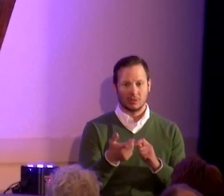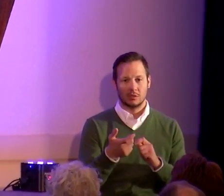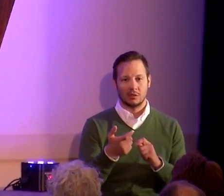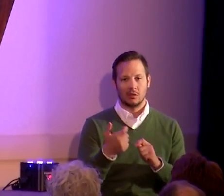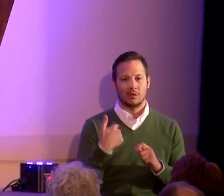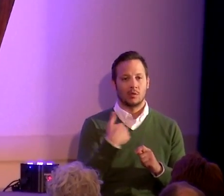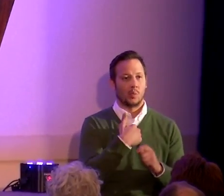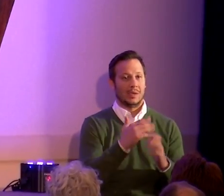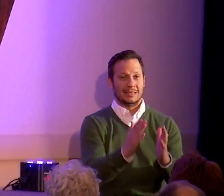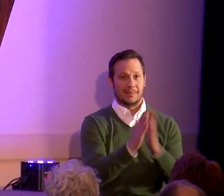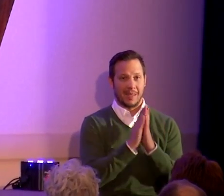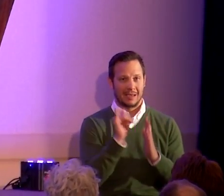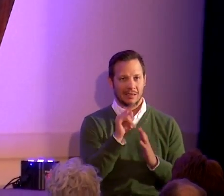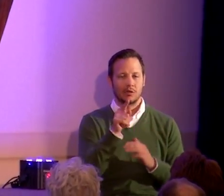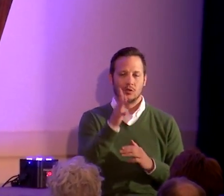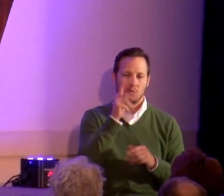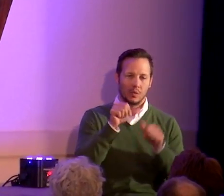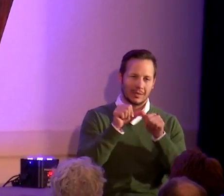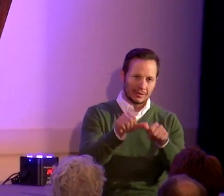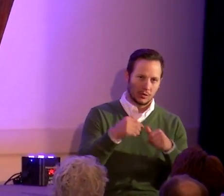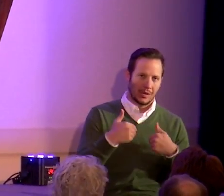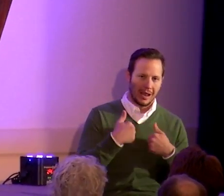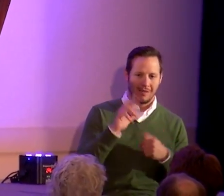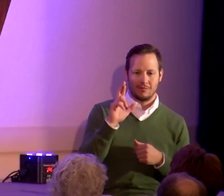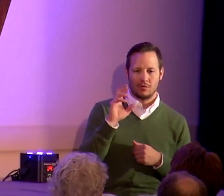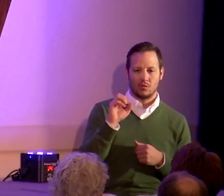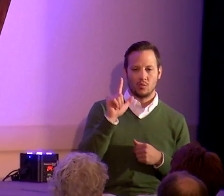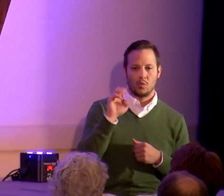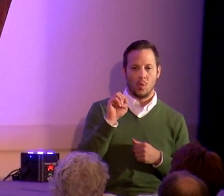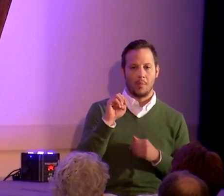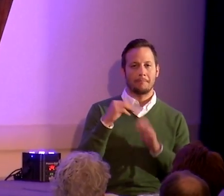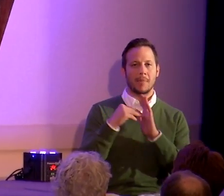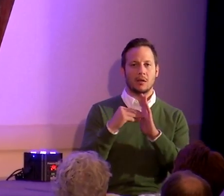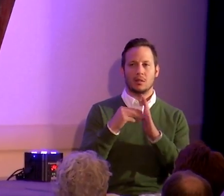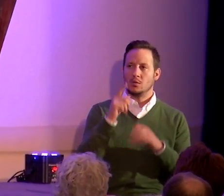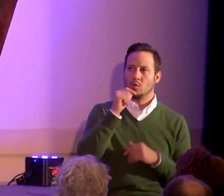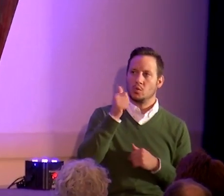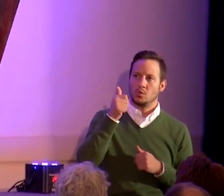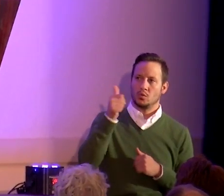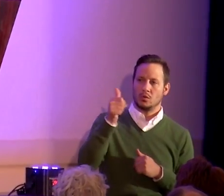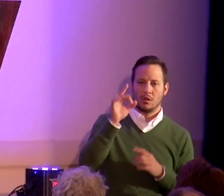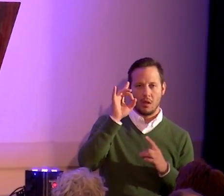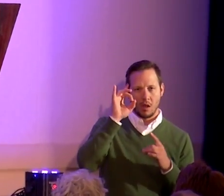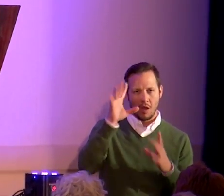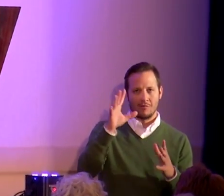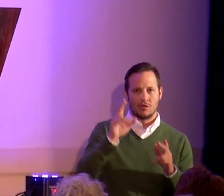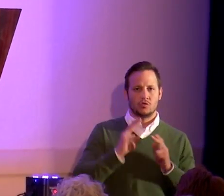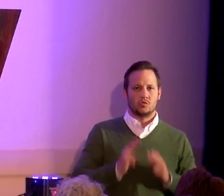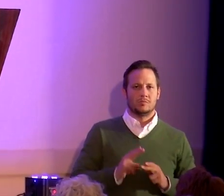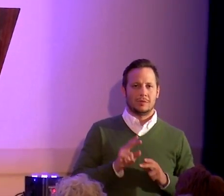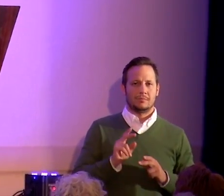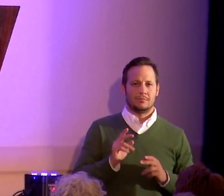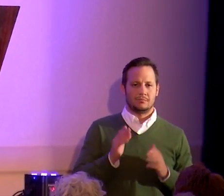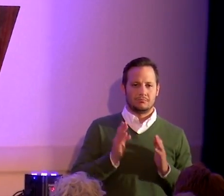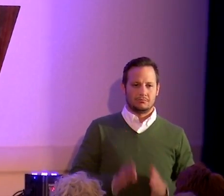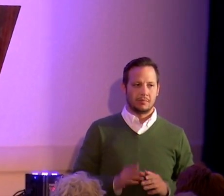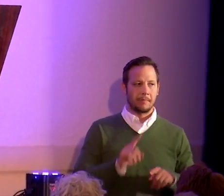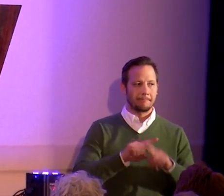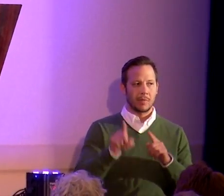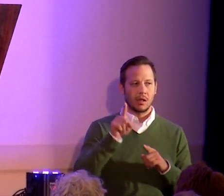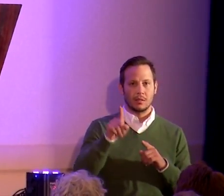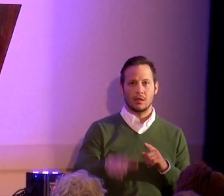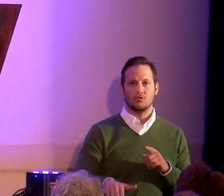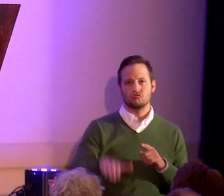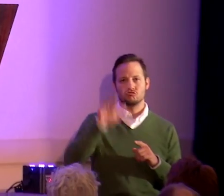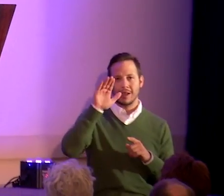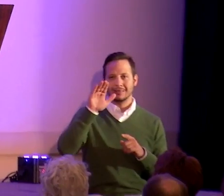well, you're going to continue getting role models, because we look at football players as role models, who are absolutely horrible human beings because they've never been raised to be